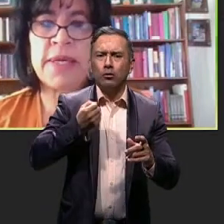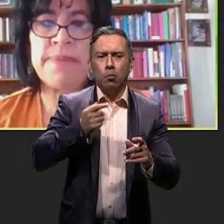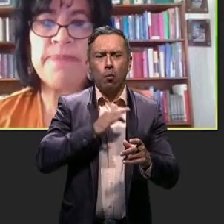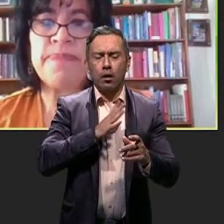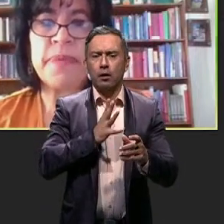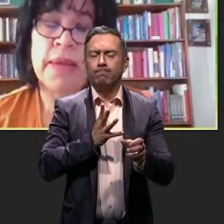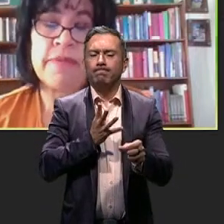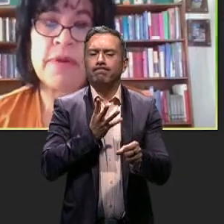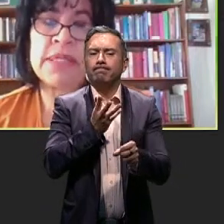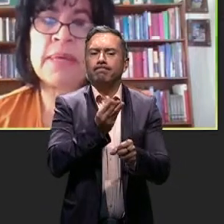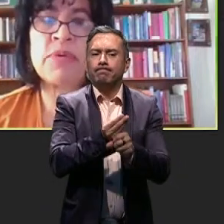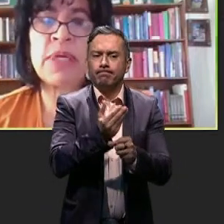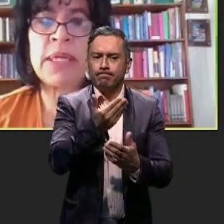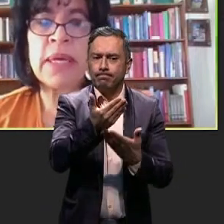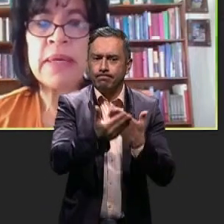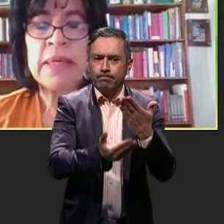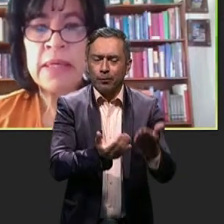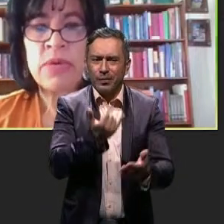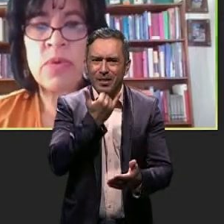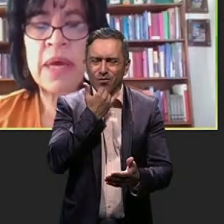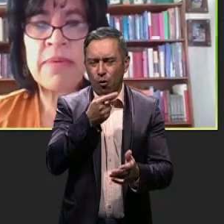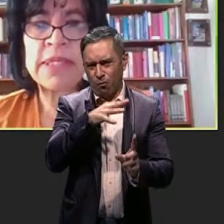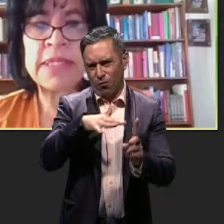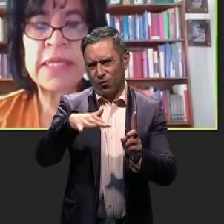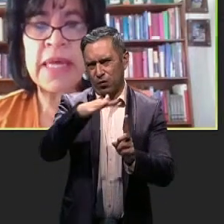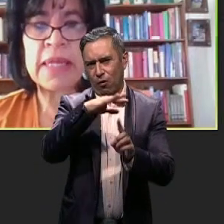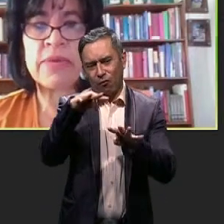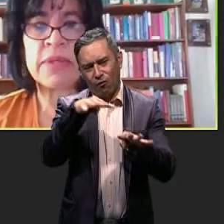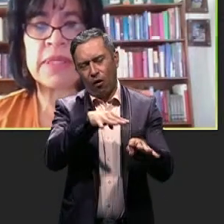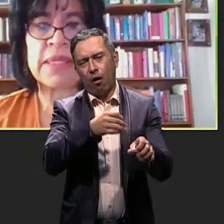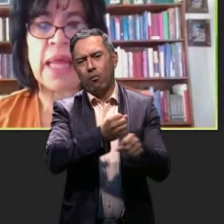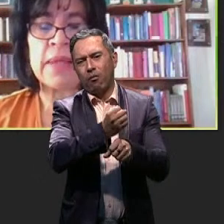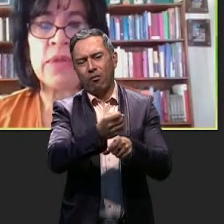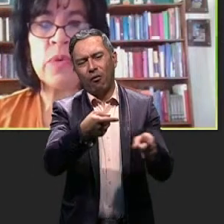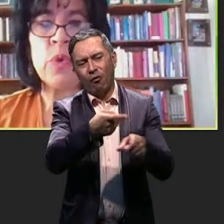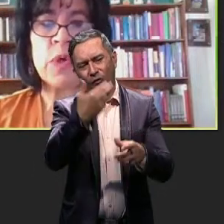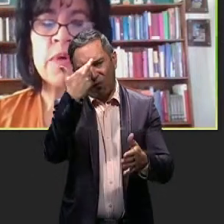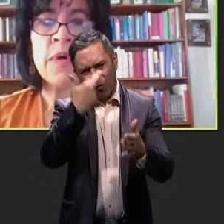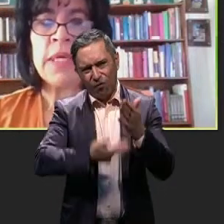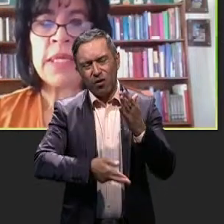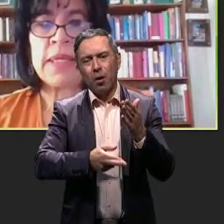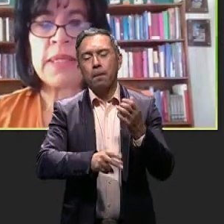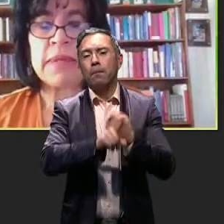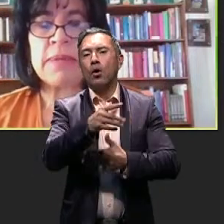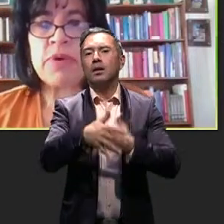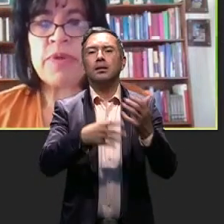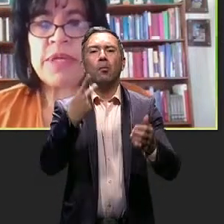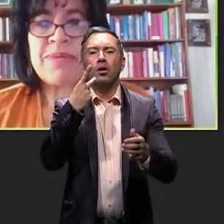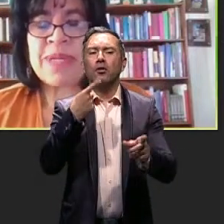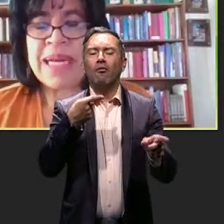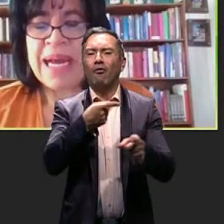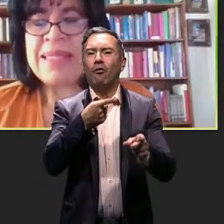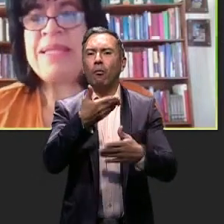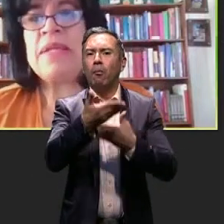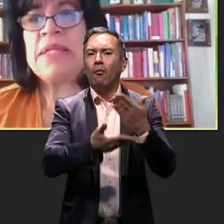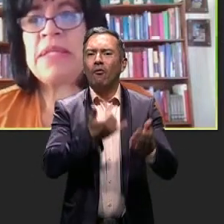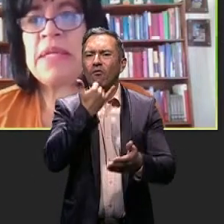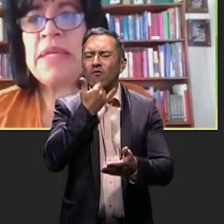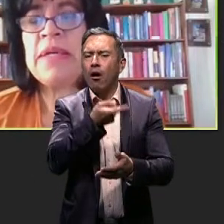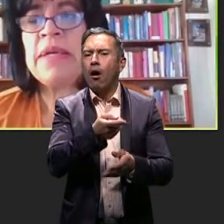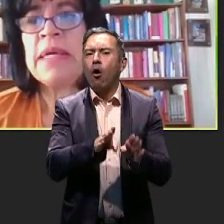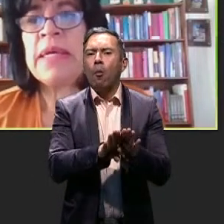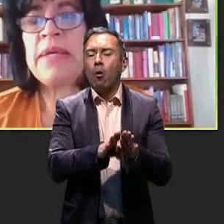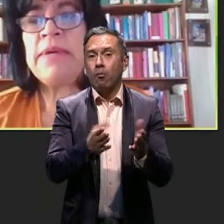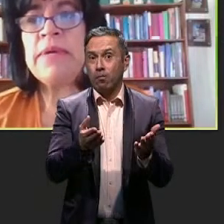being exposed to political violence. You were sharing the numbers